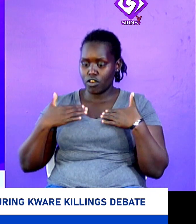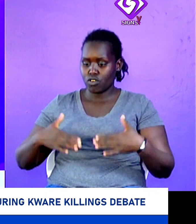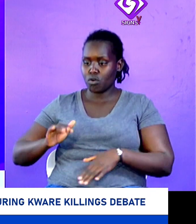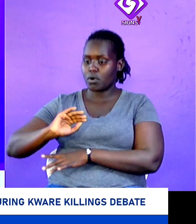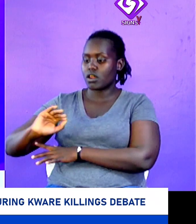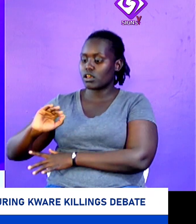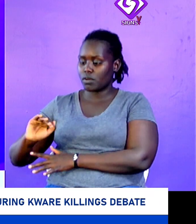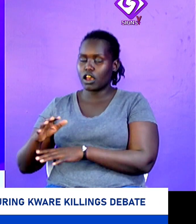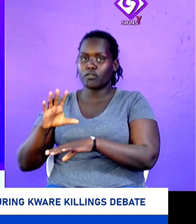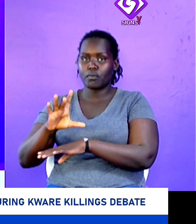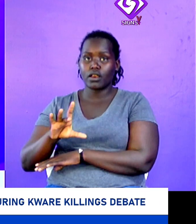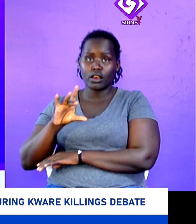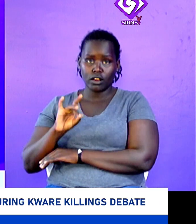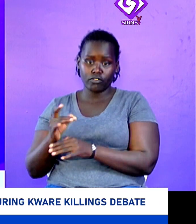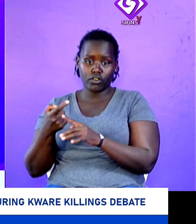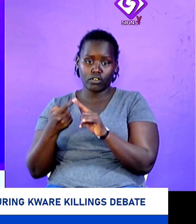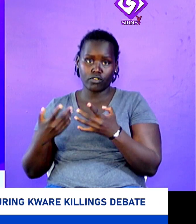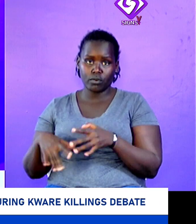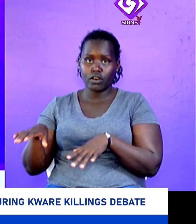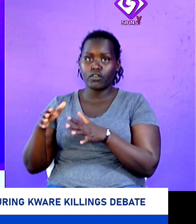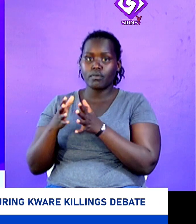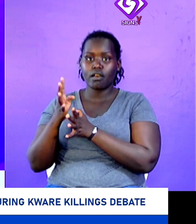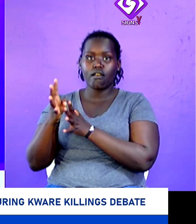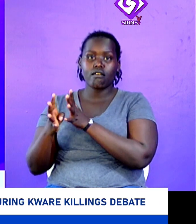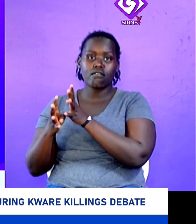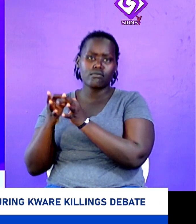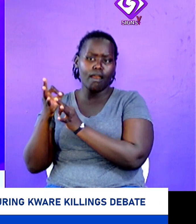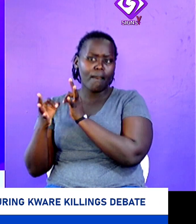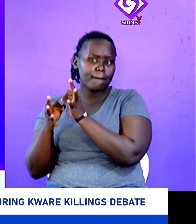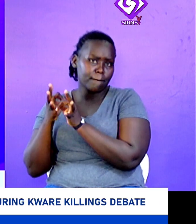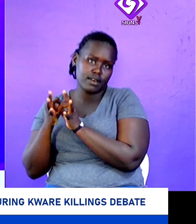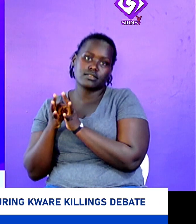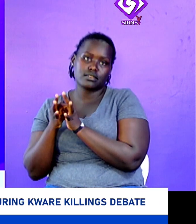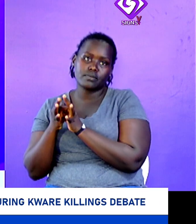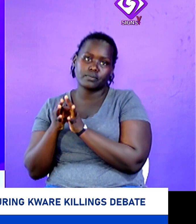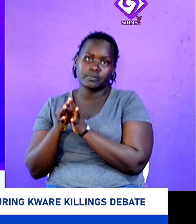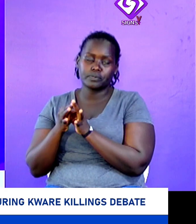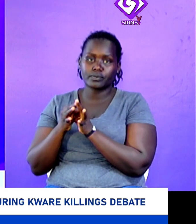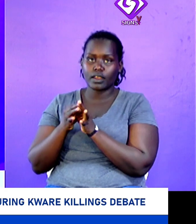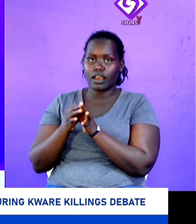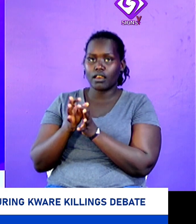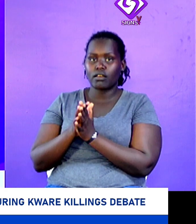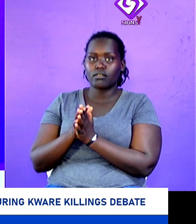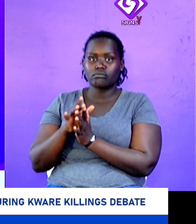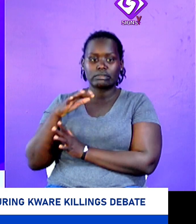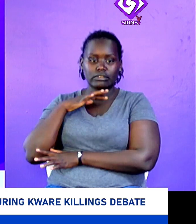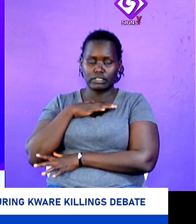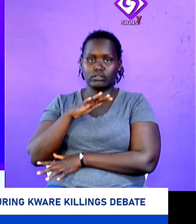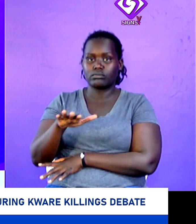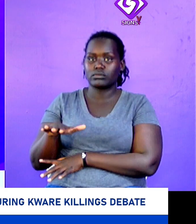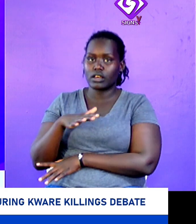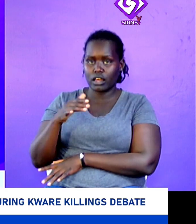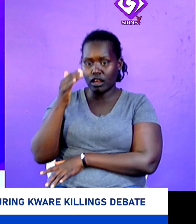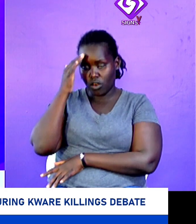had been retrieved from the Embakasi quarry dump site. Forensic analysis identified